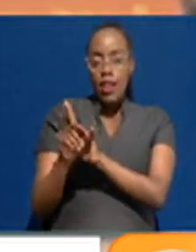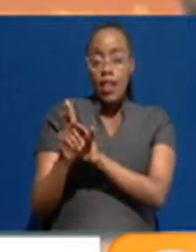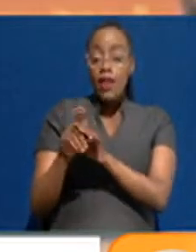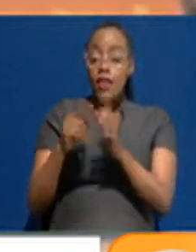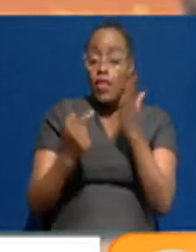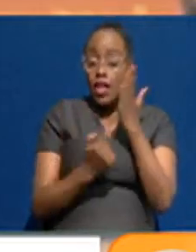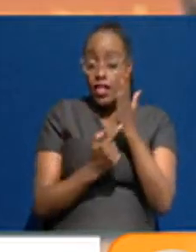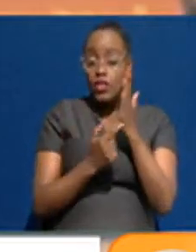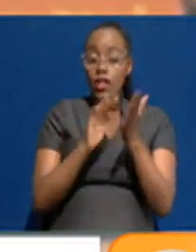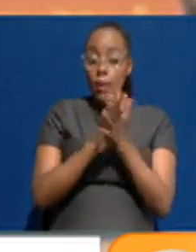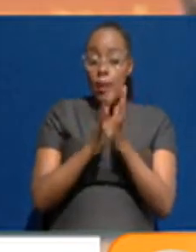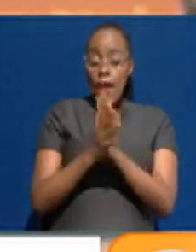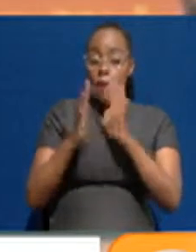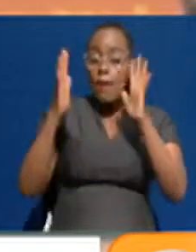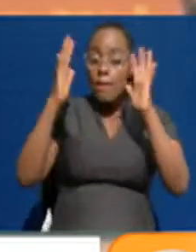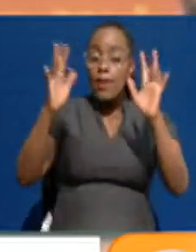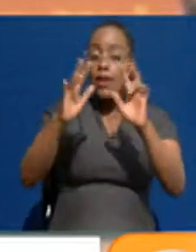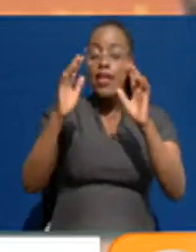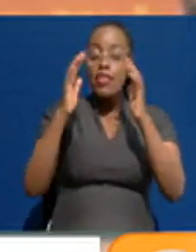Digital has become a big factor.